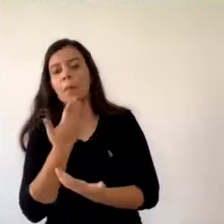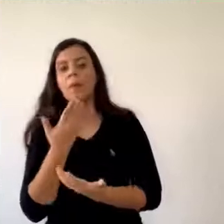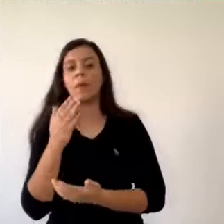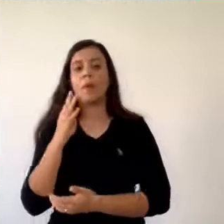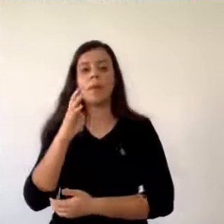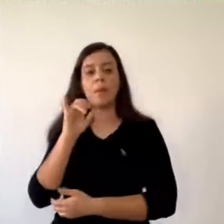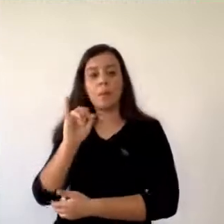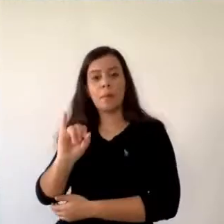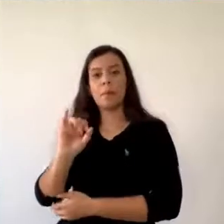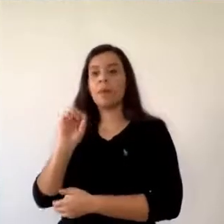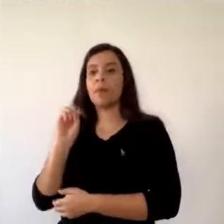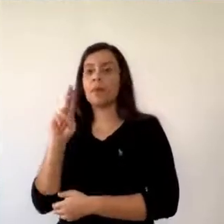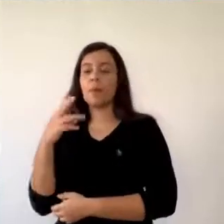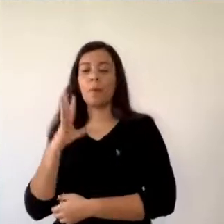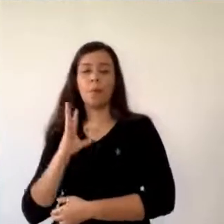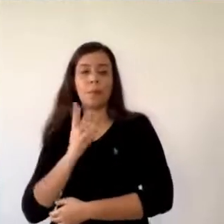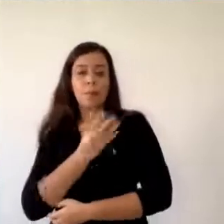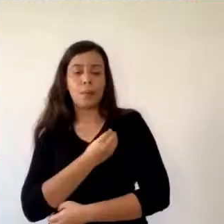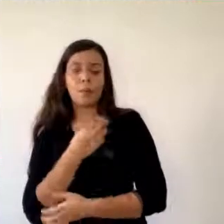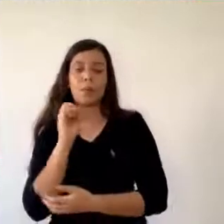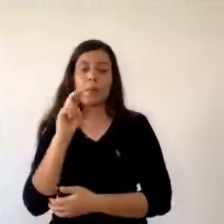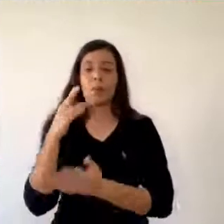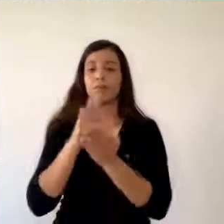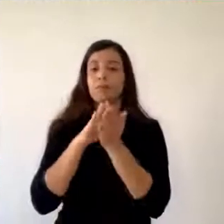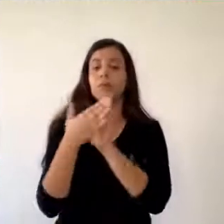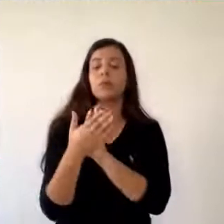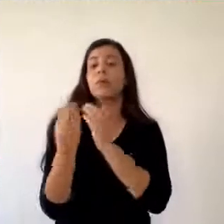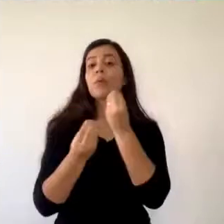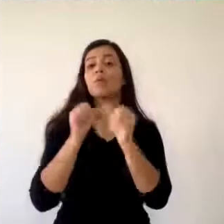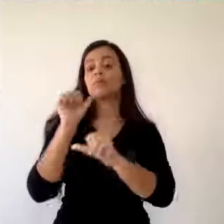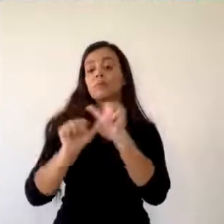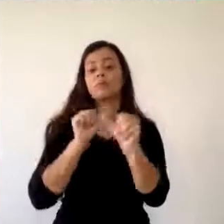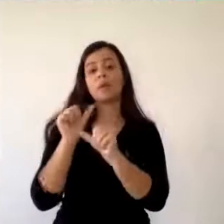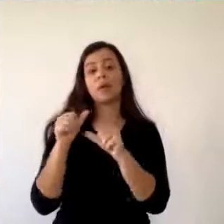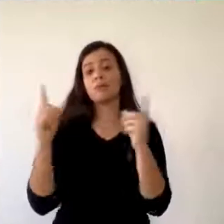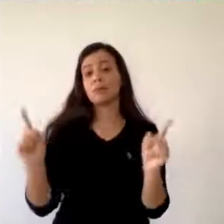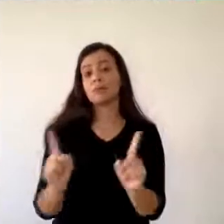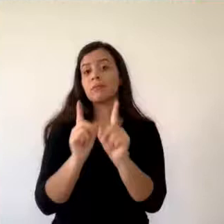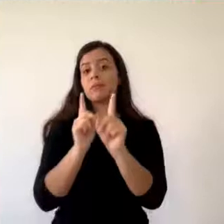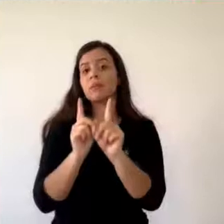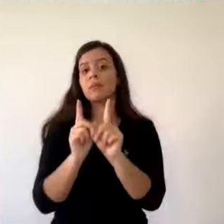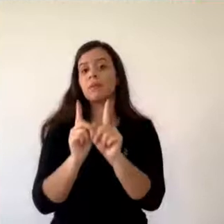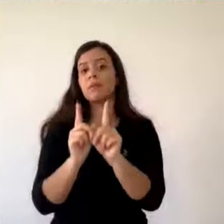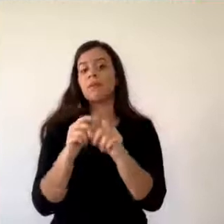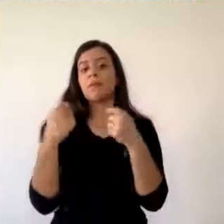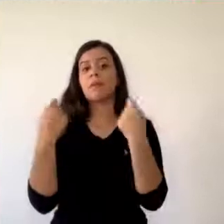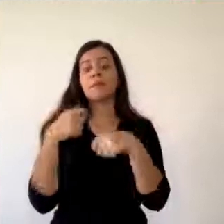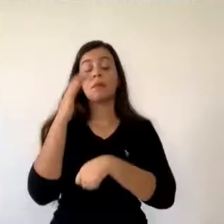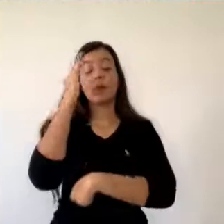who eliminating the need